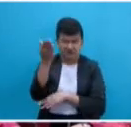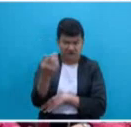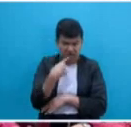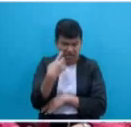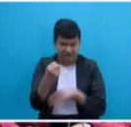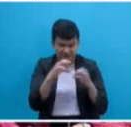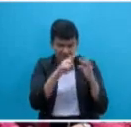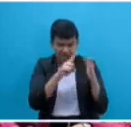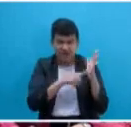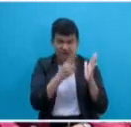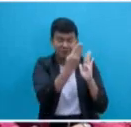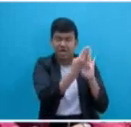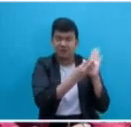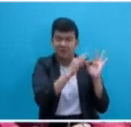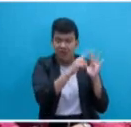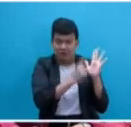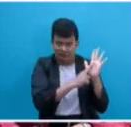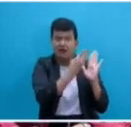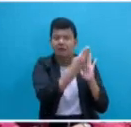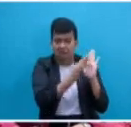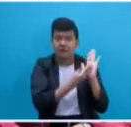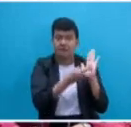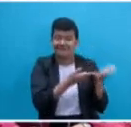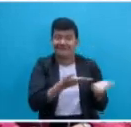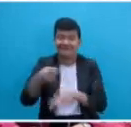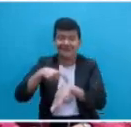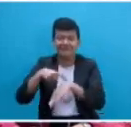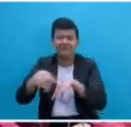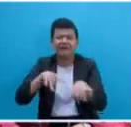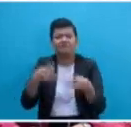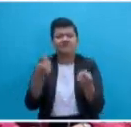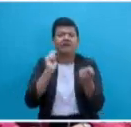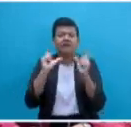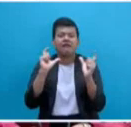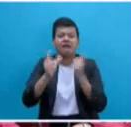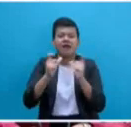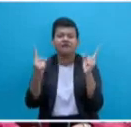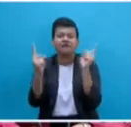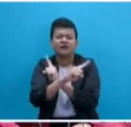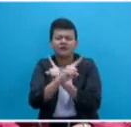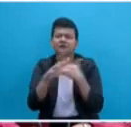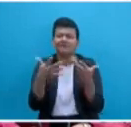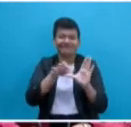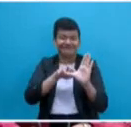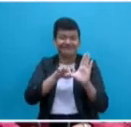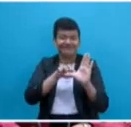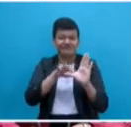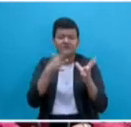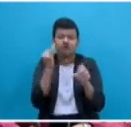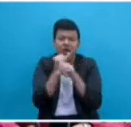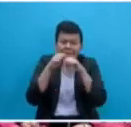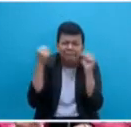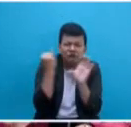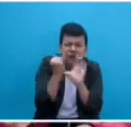Honourable House about Climate Change Act, the Cybercrime Bill to align our national regulation with the